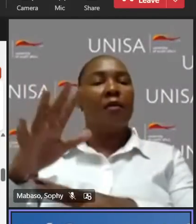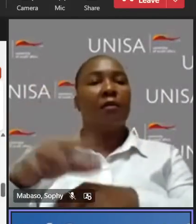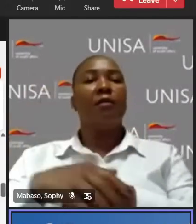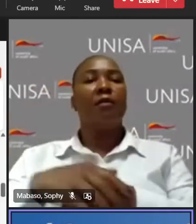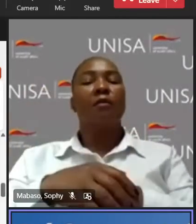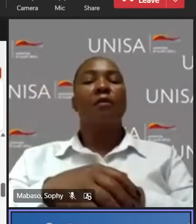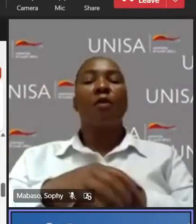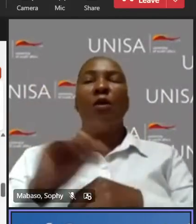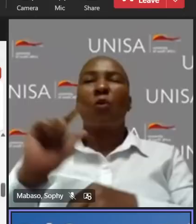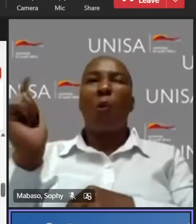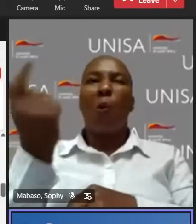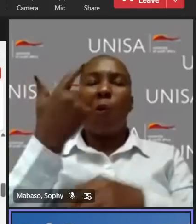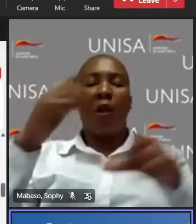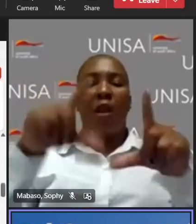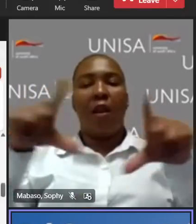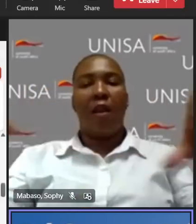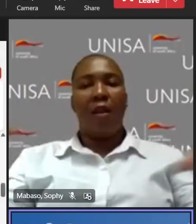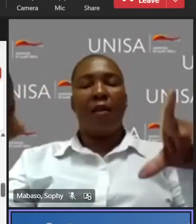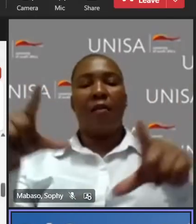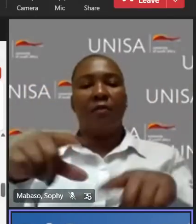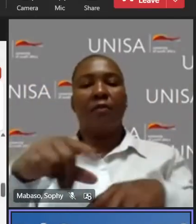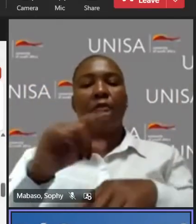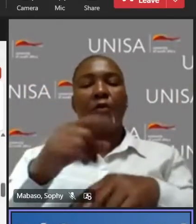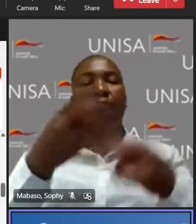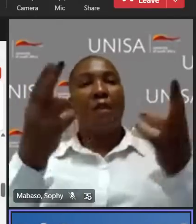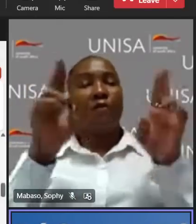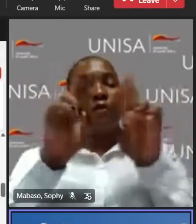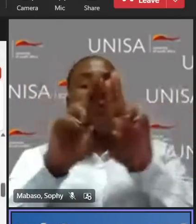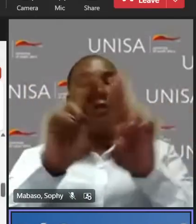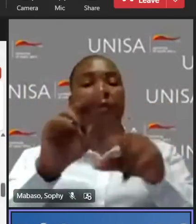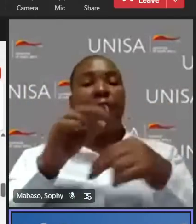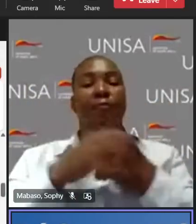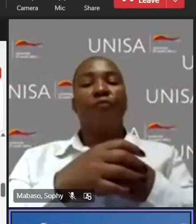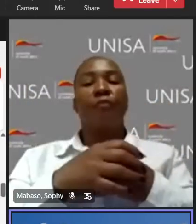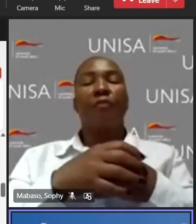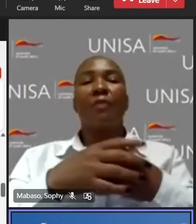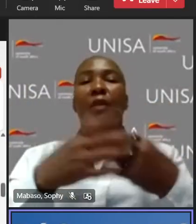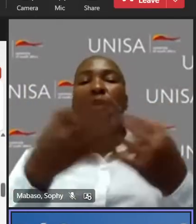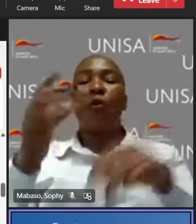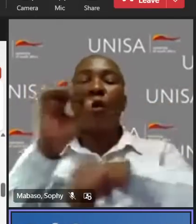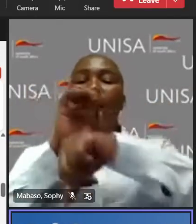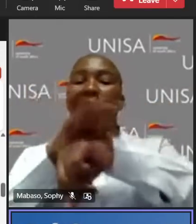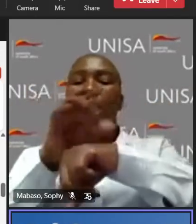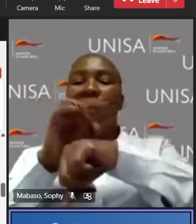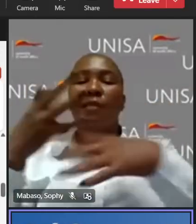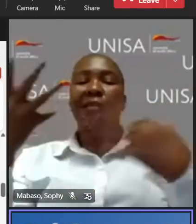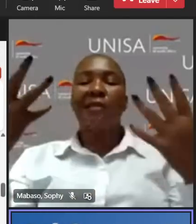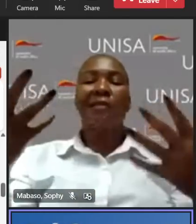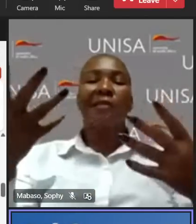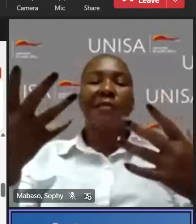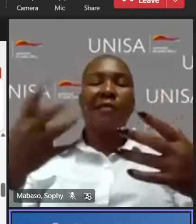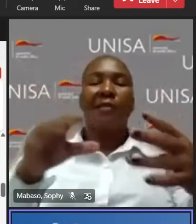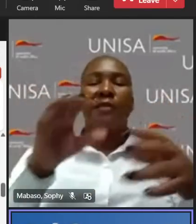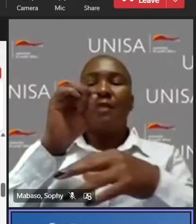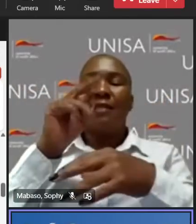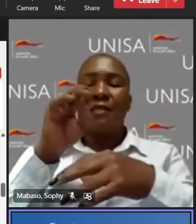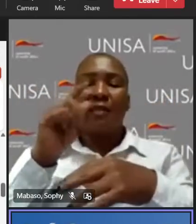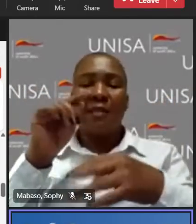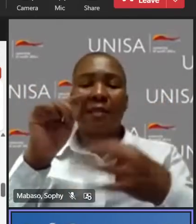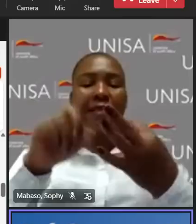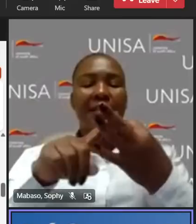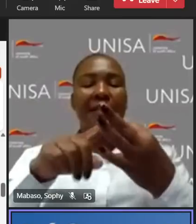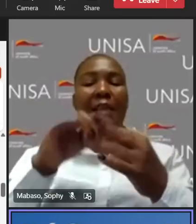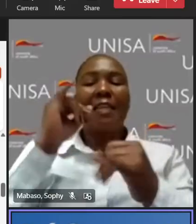all levels of the institution, on council, on senate, in